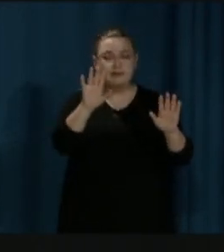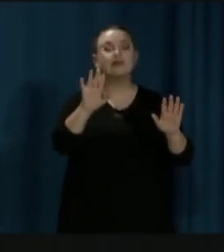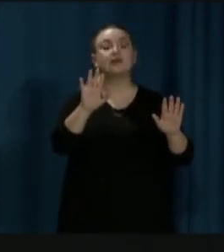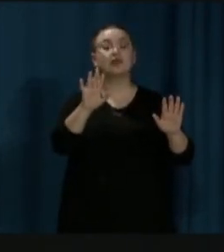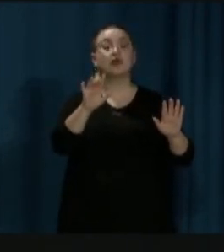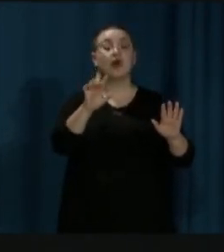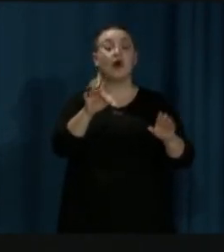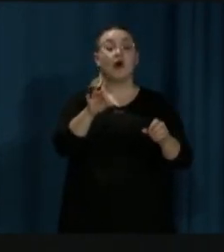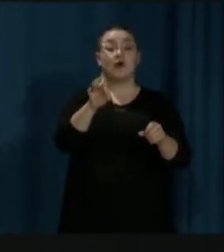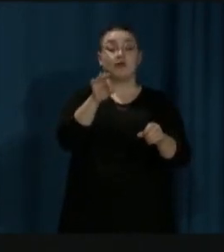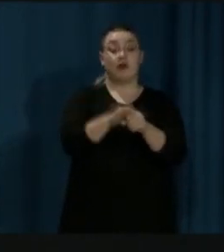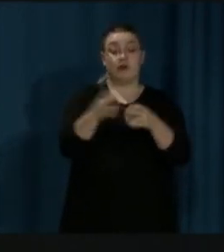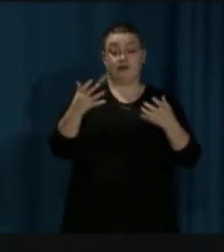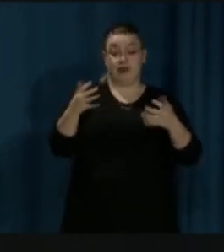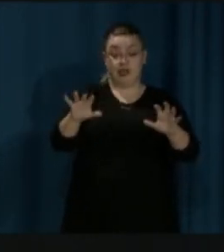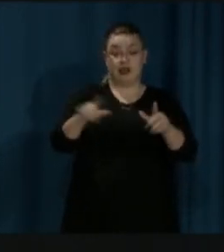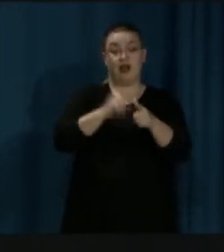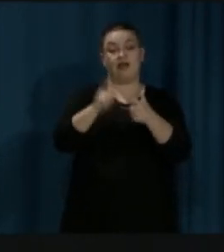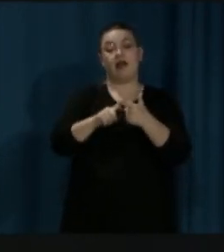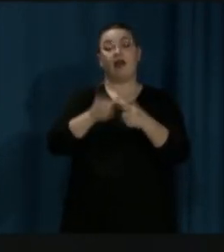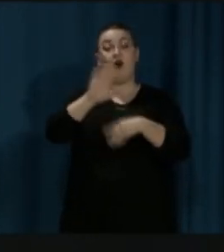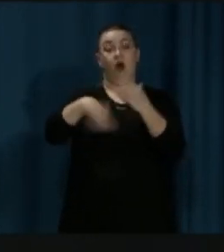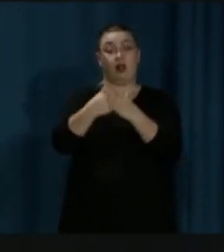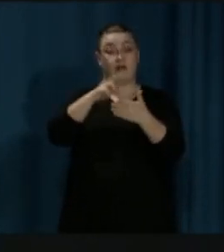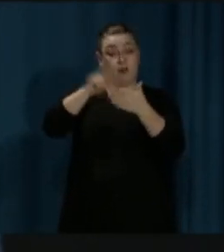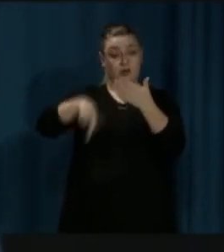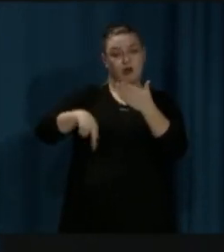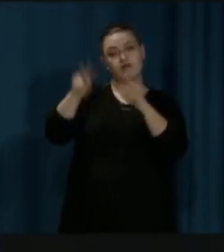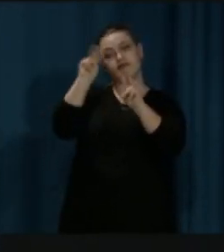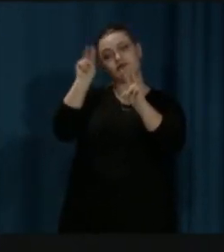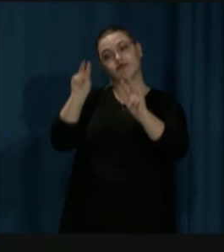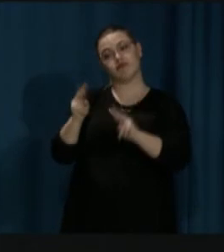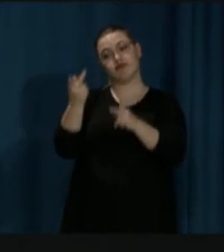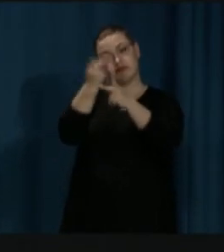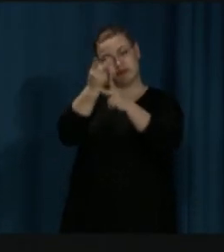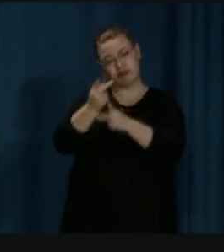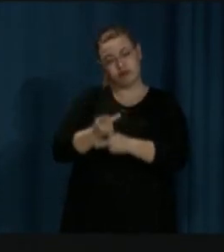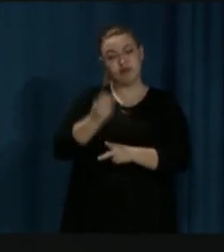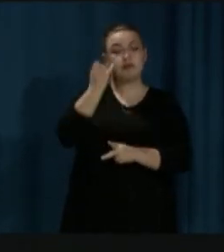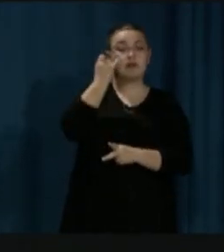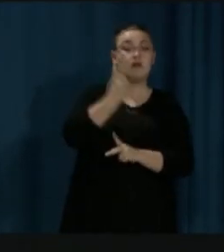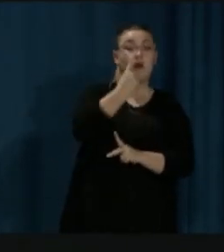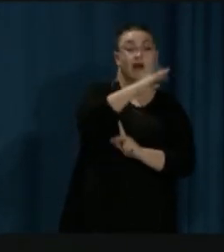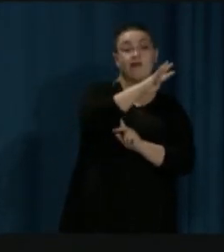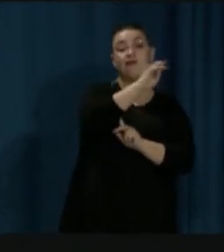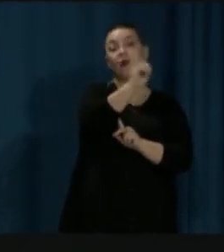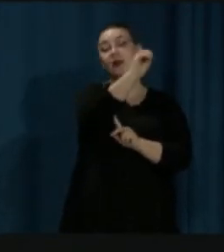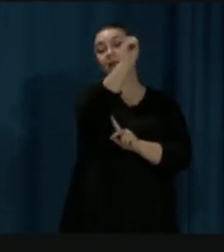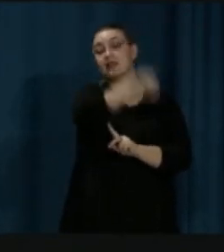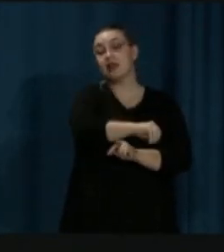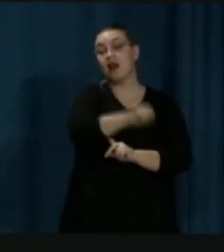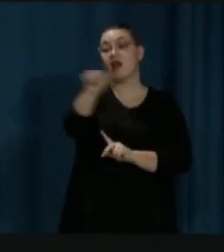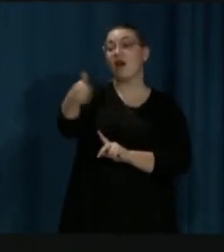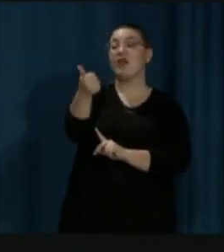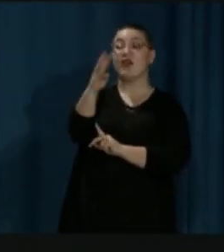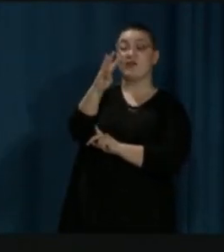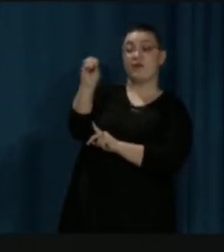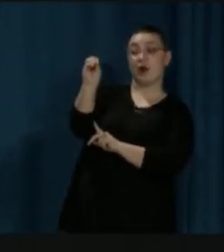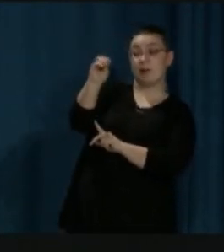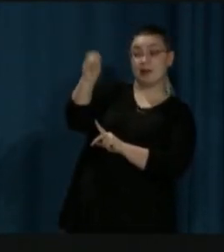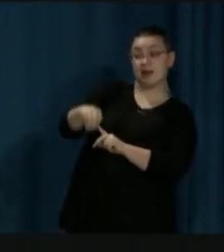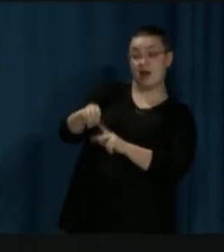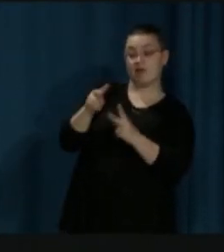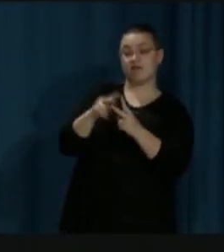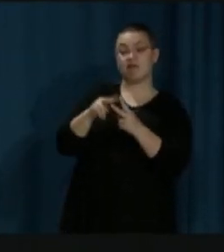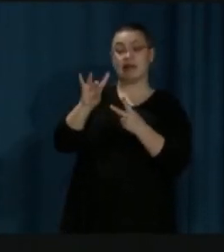and they see how it shakes out. And if you've got 3 candidates and, one gets 40%, the other gets 40%, so that's 80%, and the